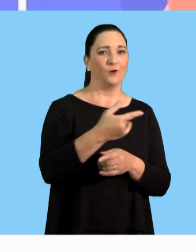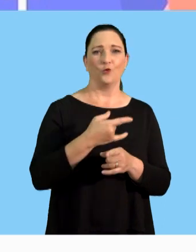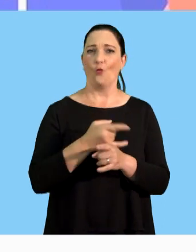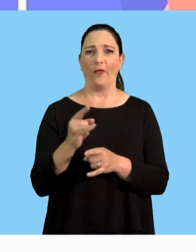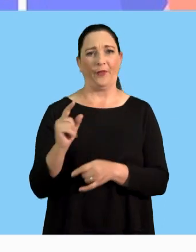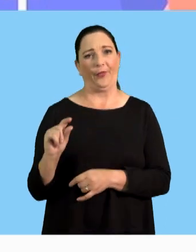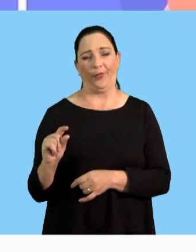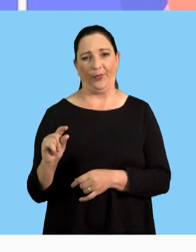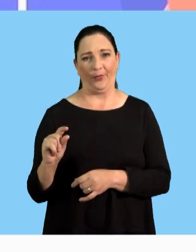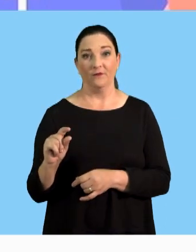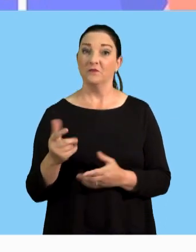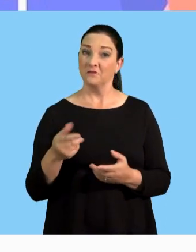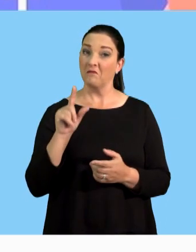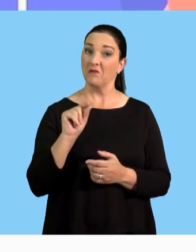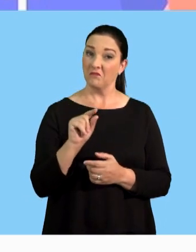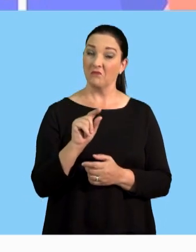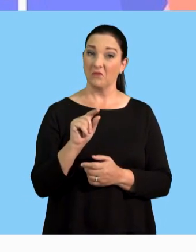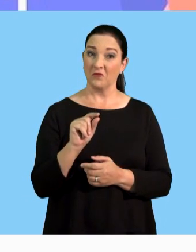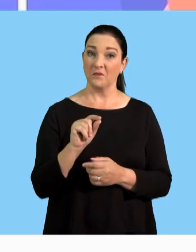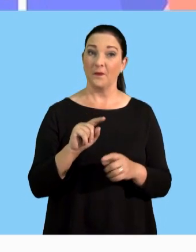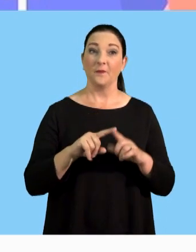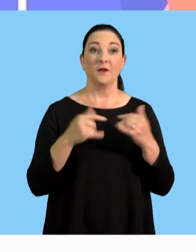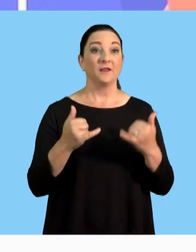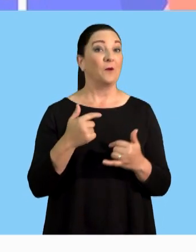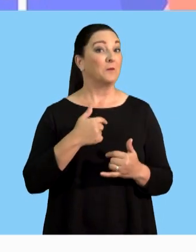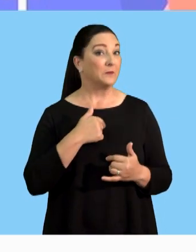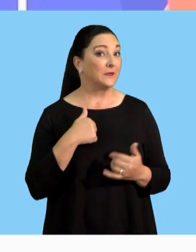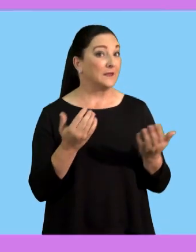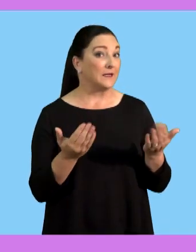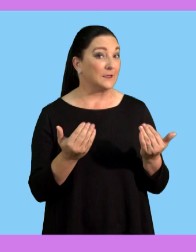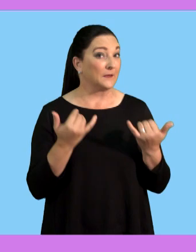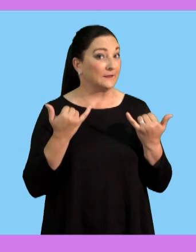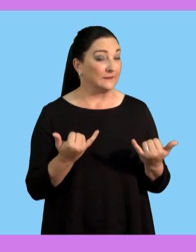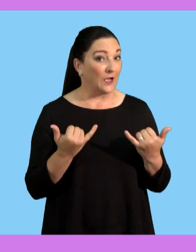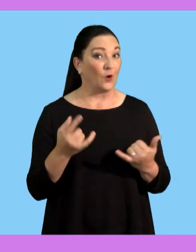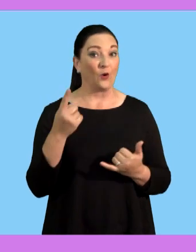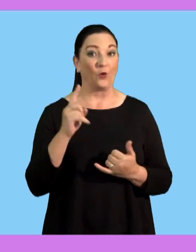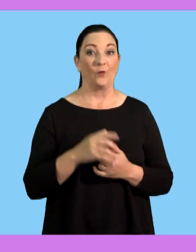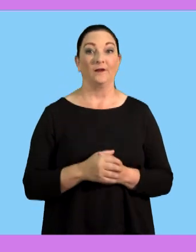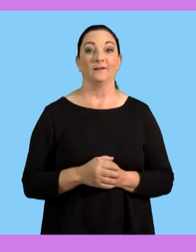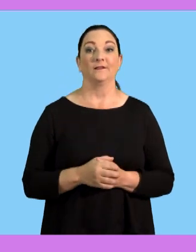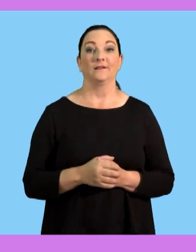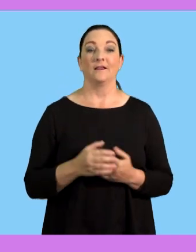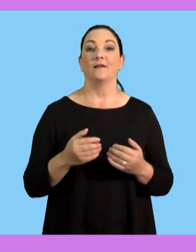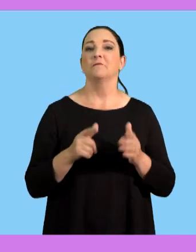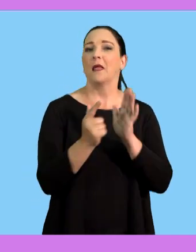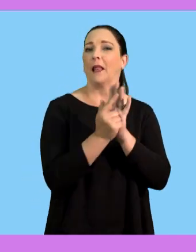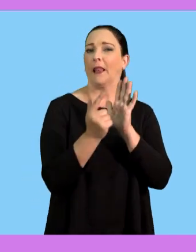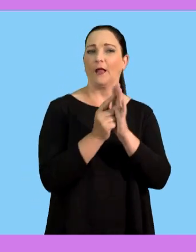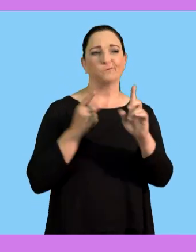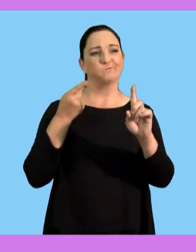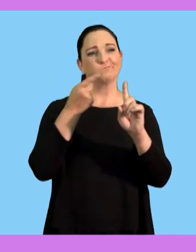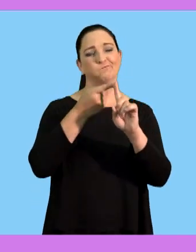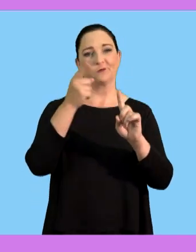quite interesting. Okay, so what is it that I'll expect of you in today's lesson? So here are our lesson